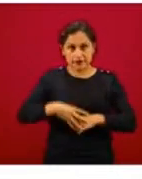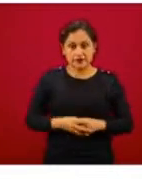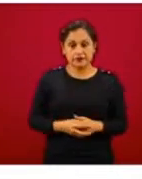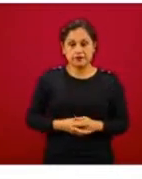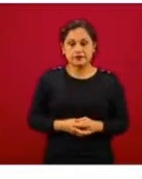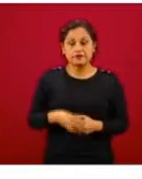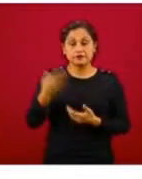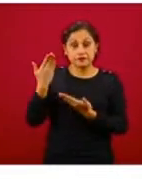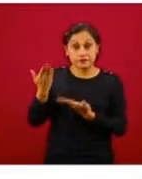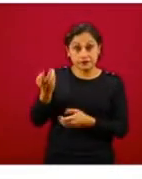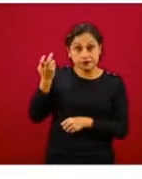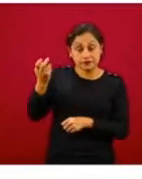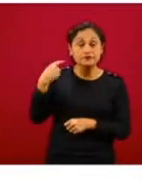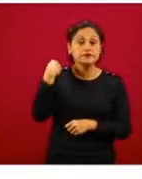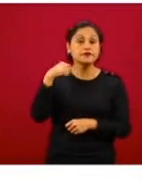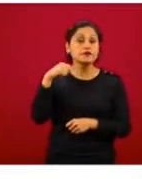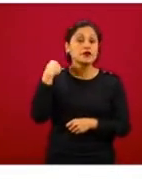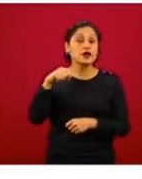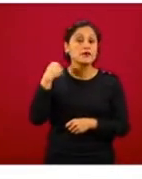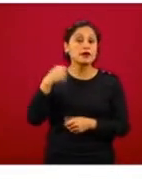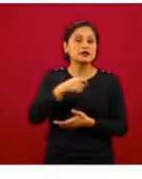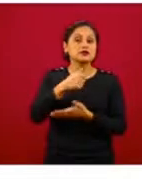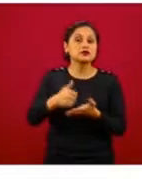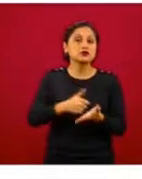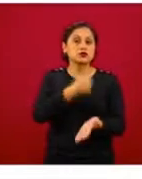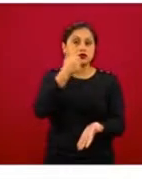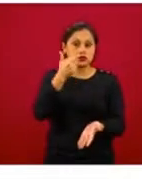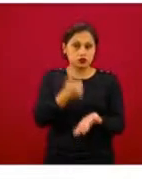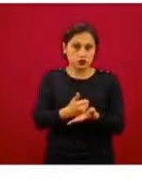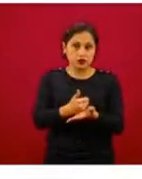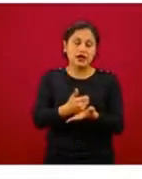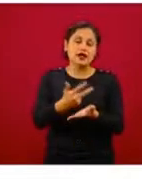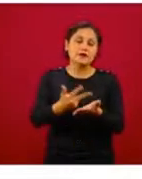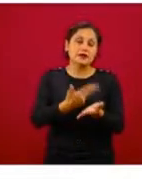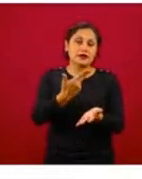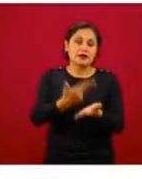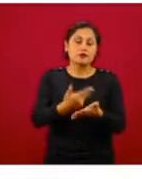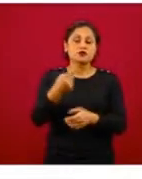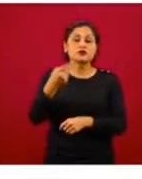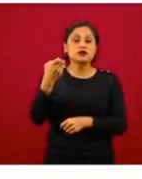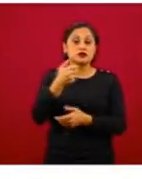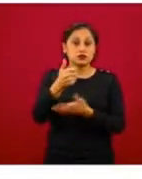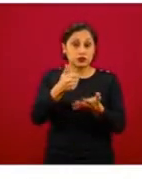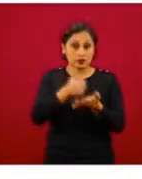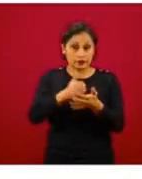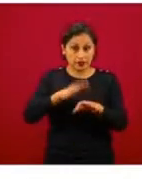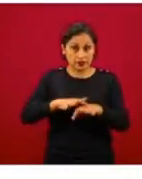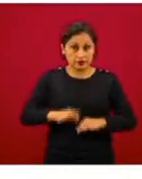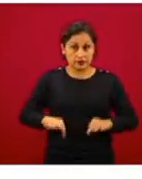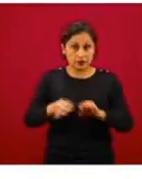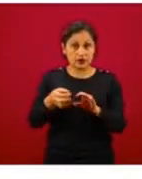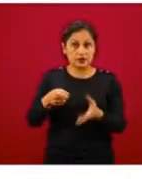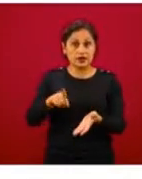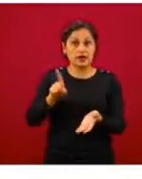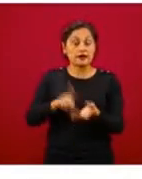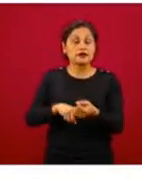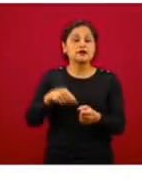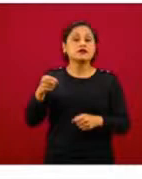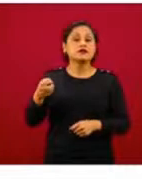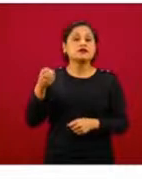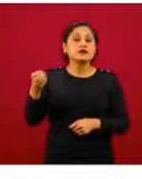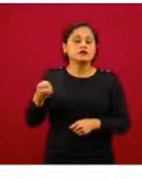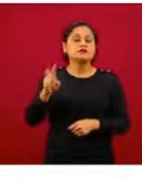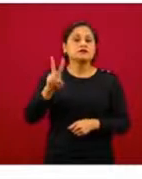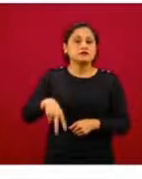es This Tabasco, is concretamente Tabasco, es Villahermosa, la the ciudad capital, la city ciudad más importante. Villahermosa, Ya the habíamos capital comentado and en most varias otras important city. ocasiones que And acabó